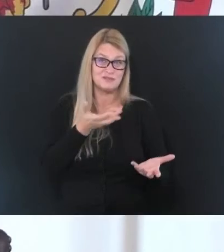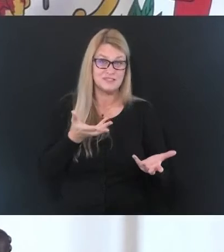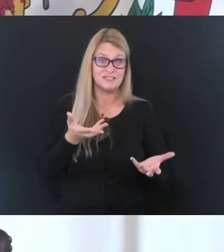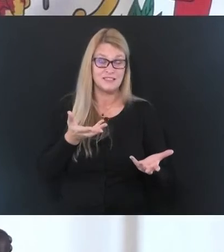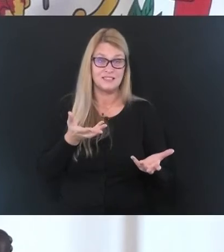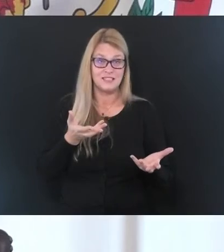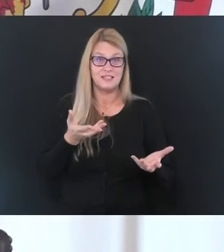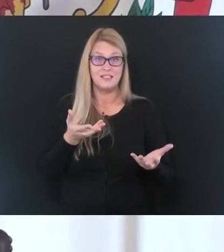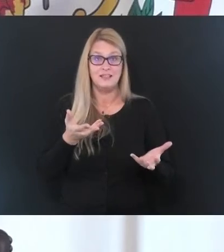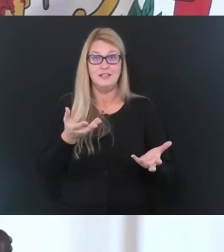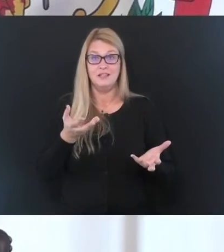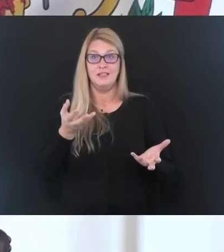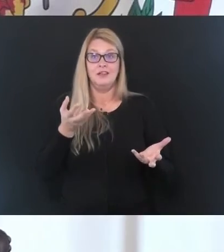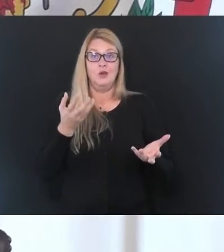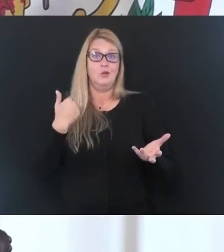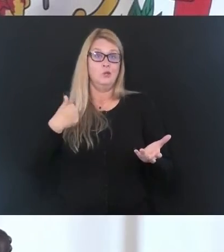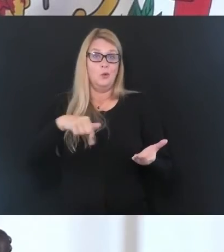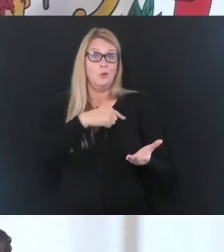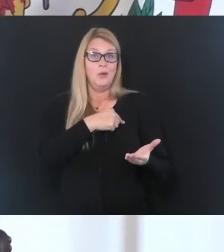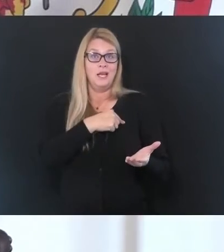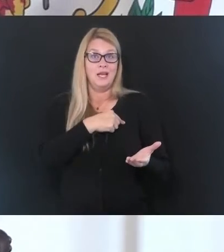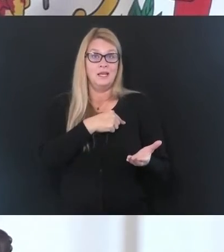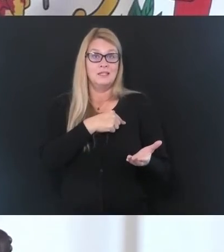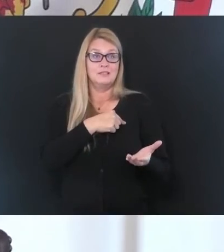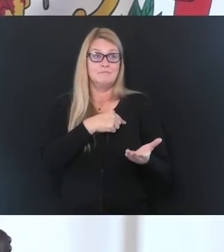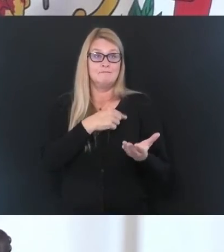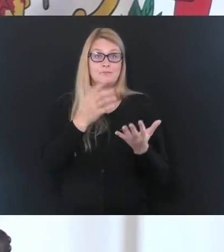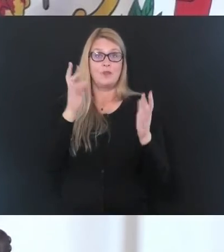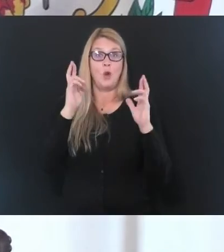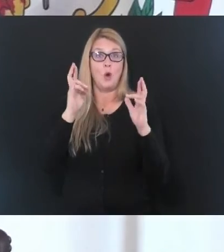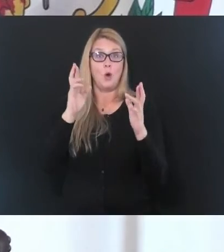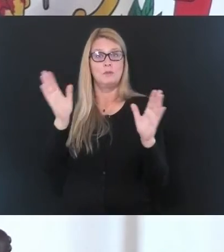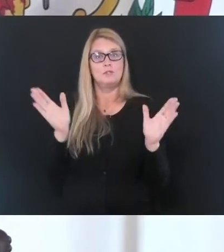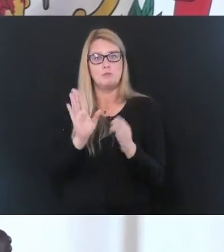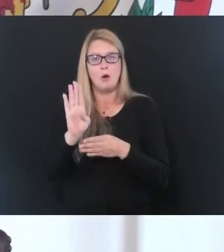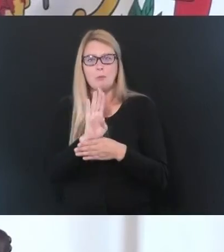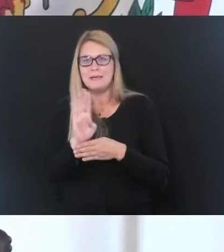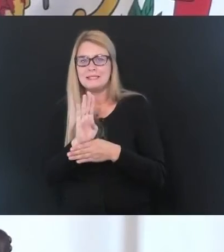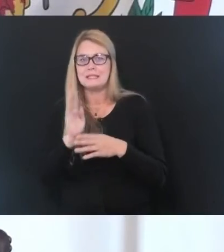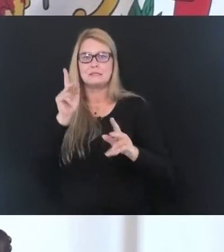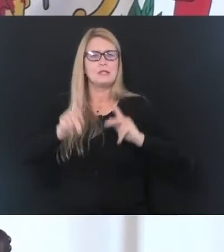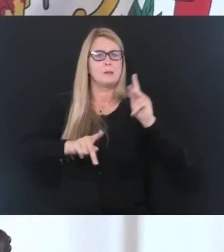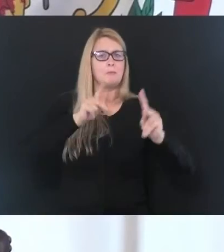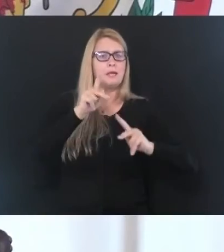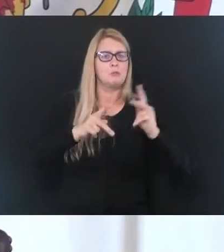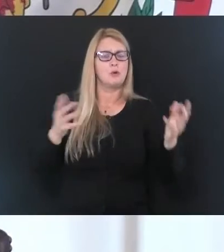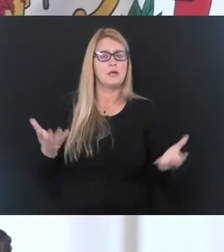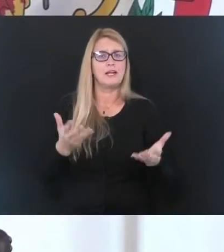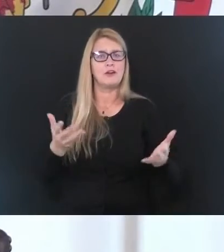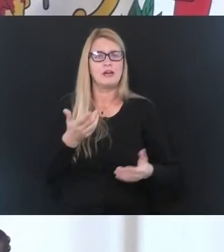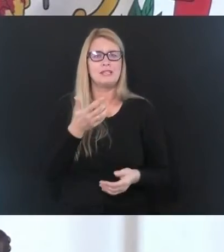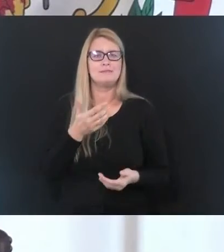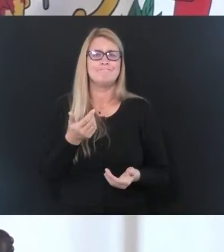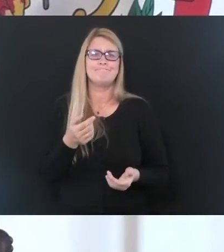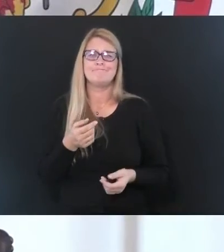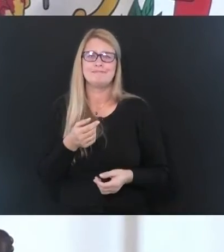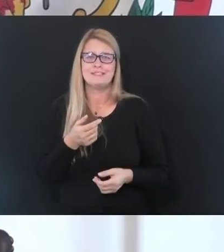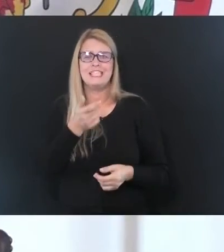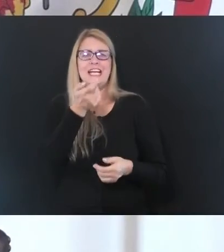the standpoint of our small businesses and our people and everything, it's a little bit of